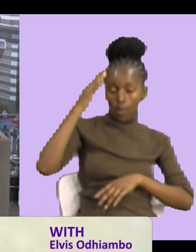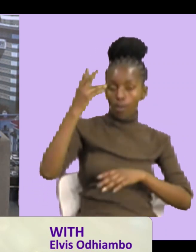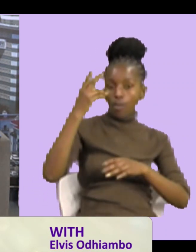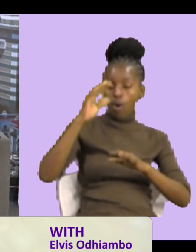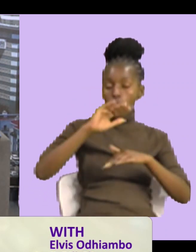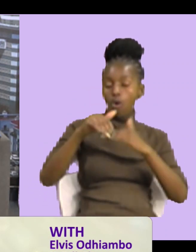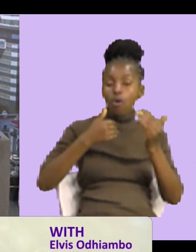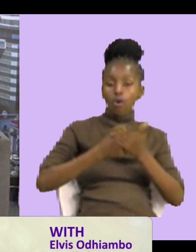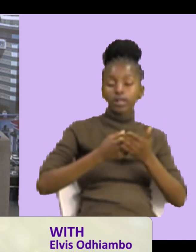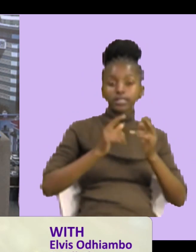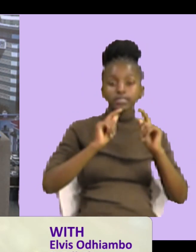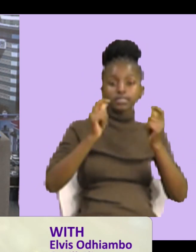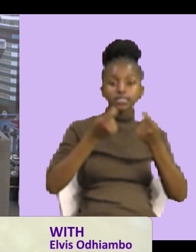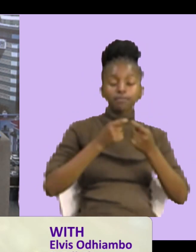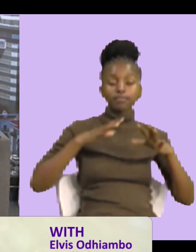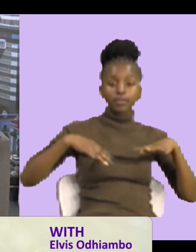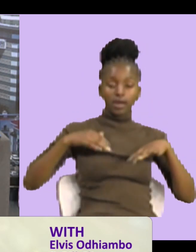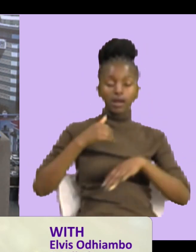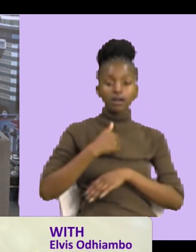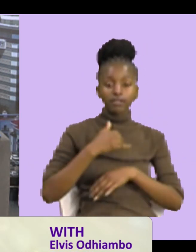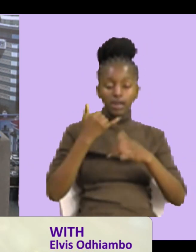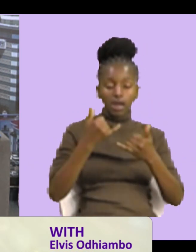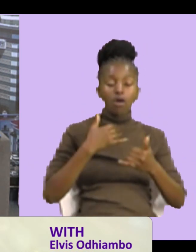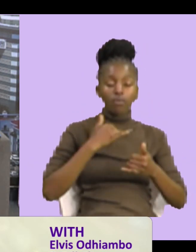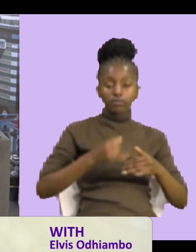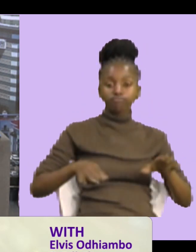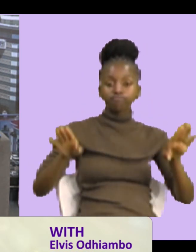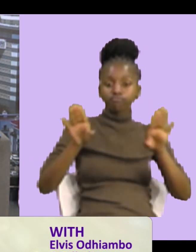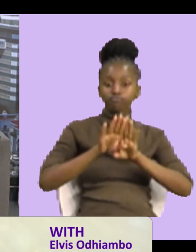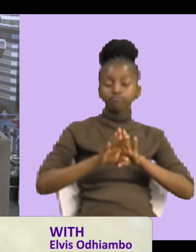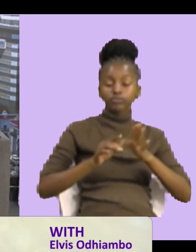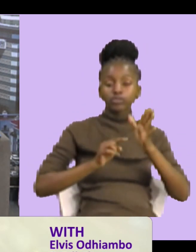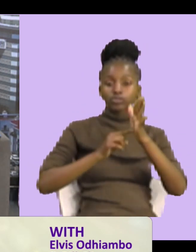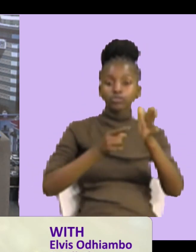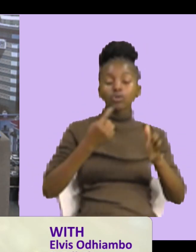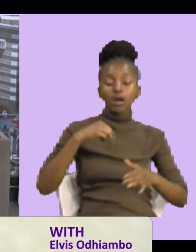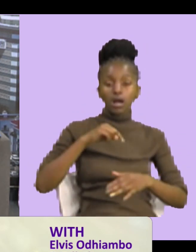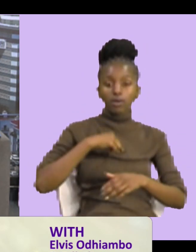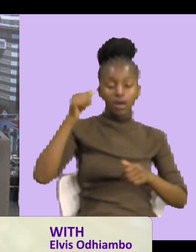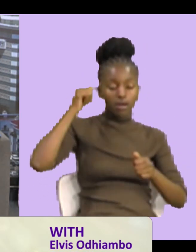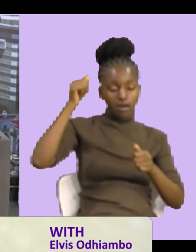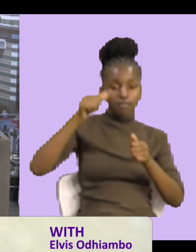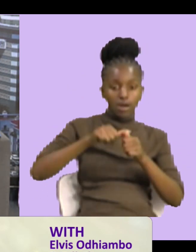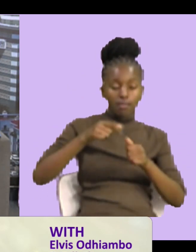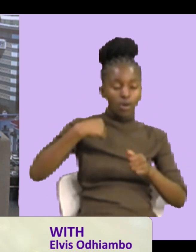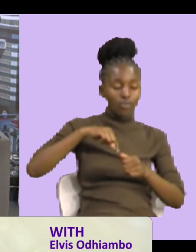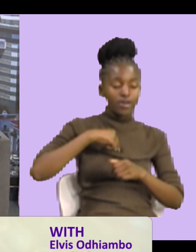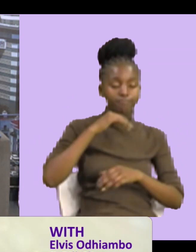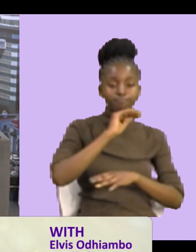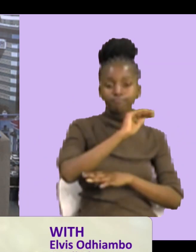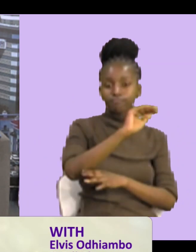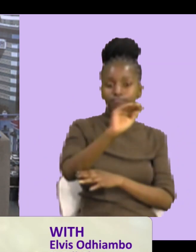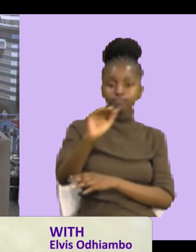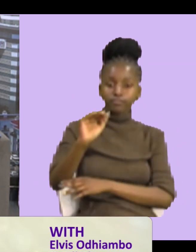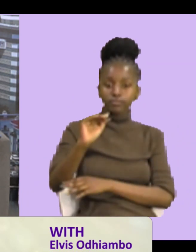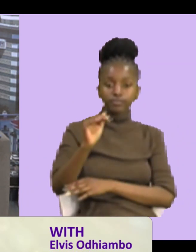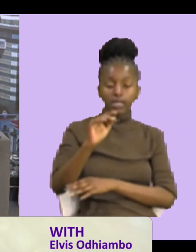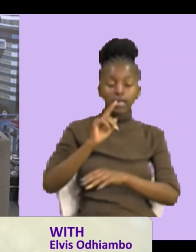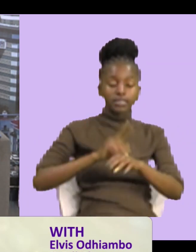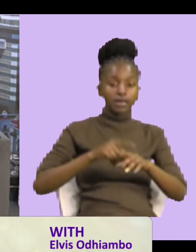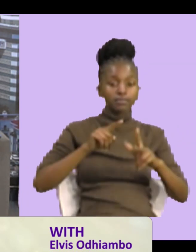13. And ladies and gentlemen, we've come to the end of the program. Remember, we have been asking you. We started off with the